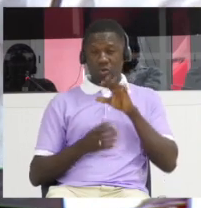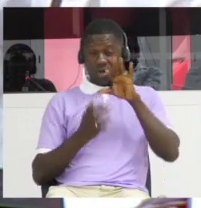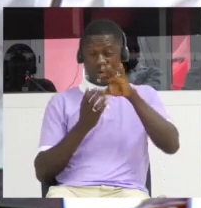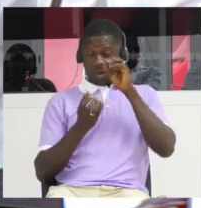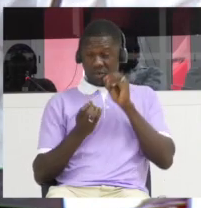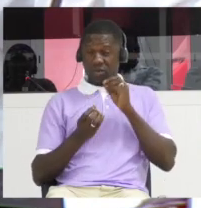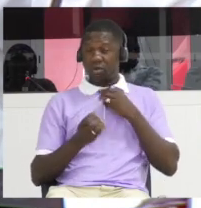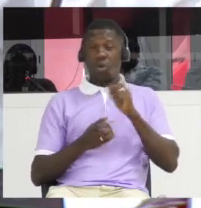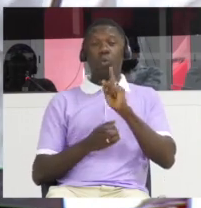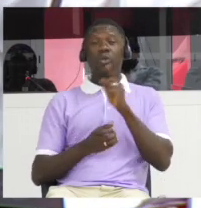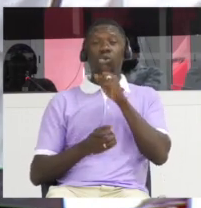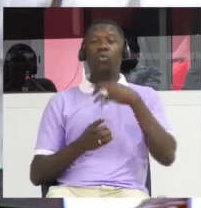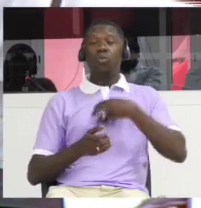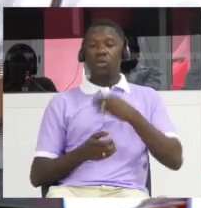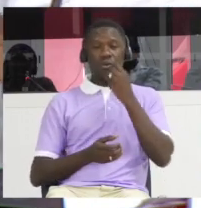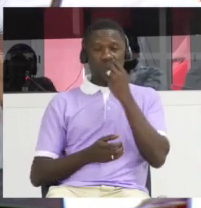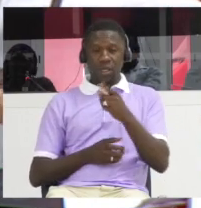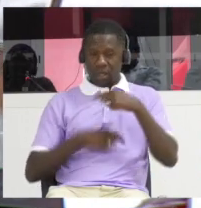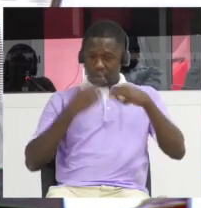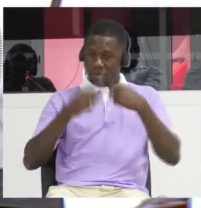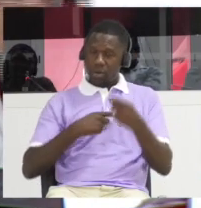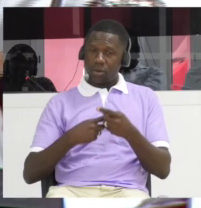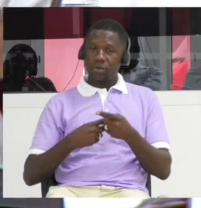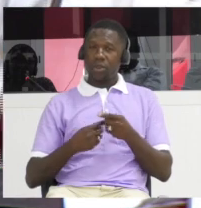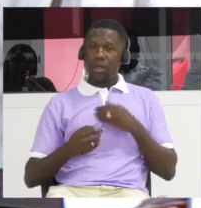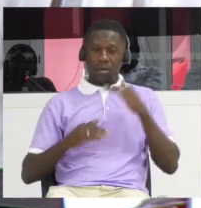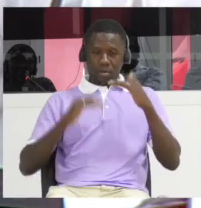essentially what you wanted to say about the